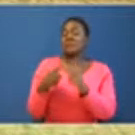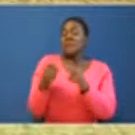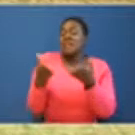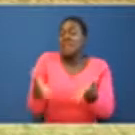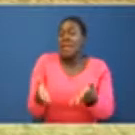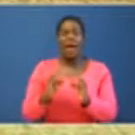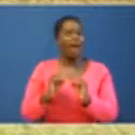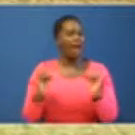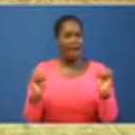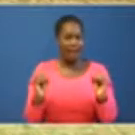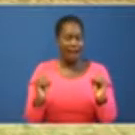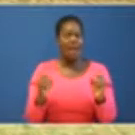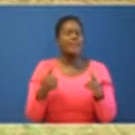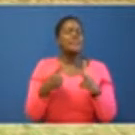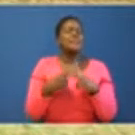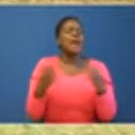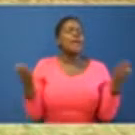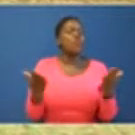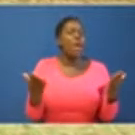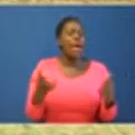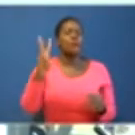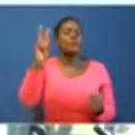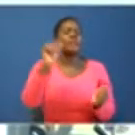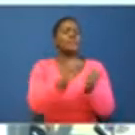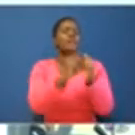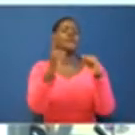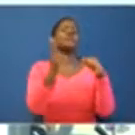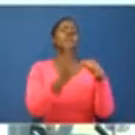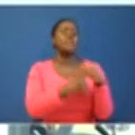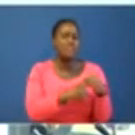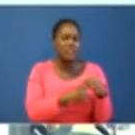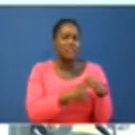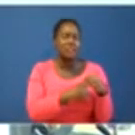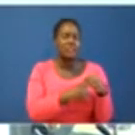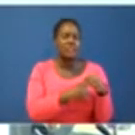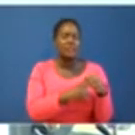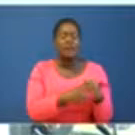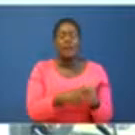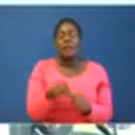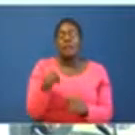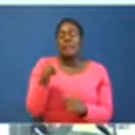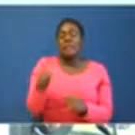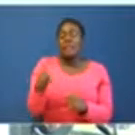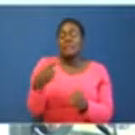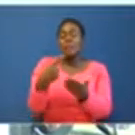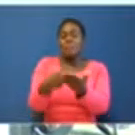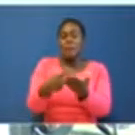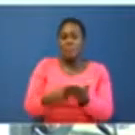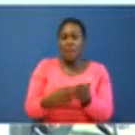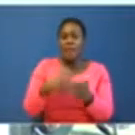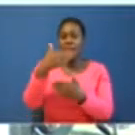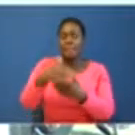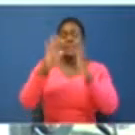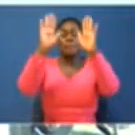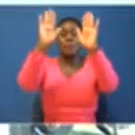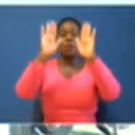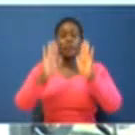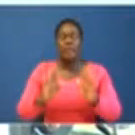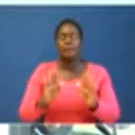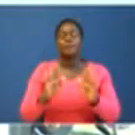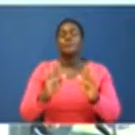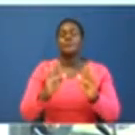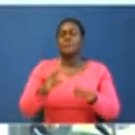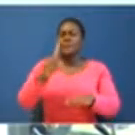nms the nms problem started in 2017. and that's why for this debate and the elections are critical